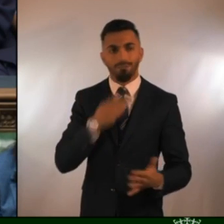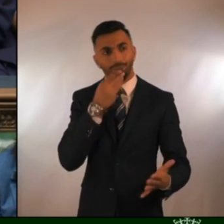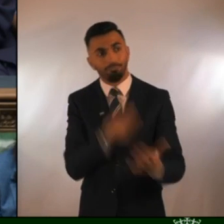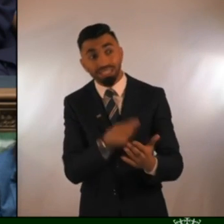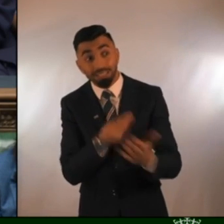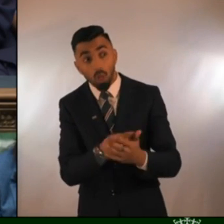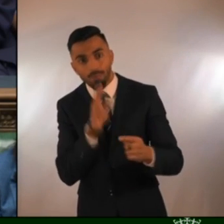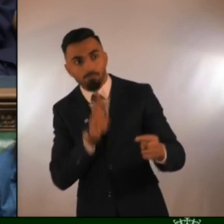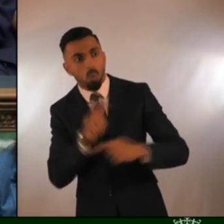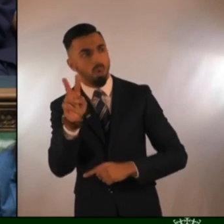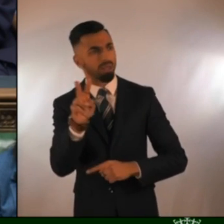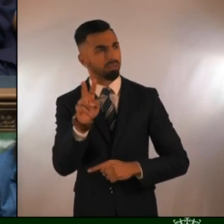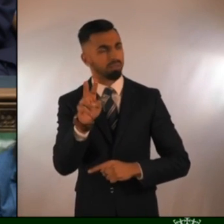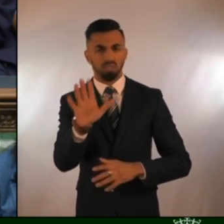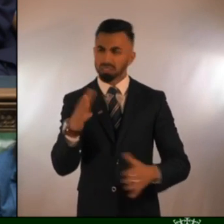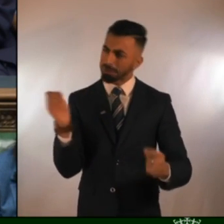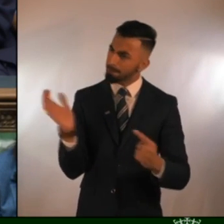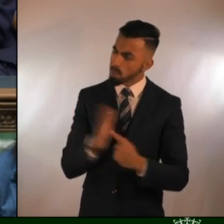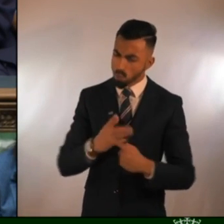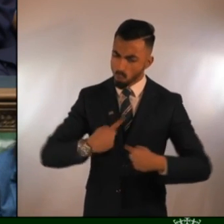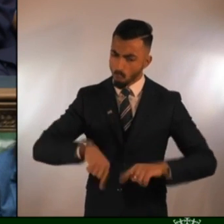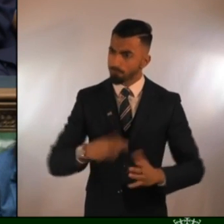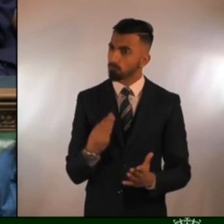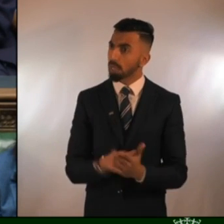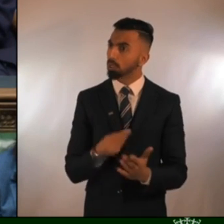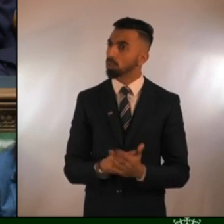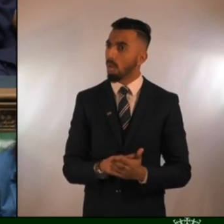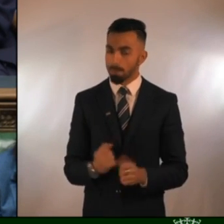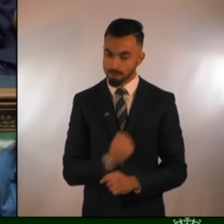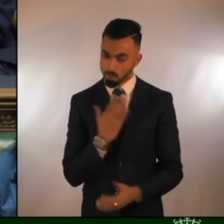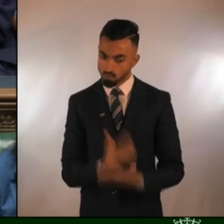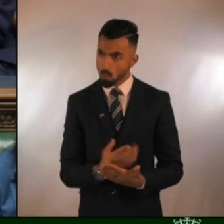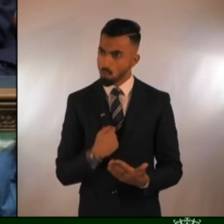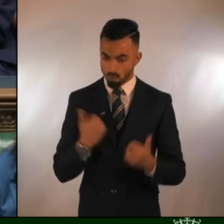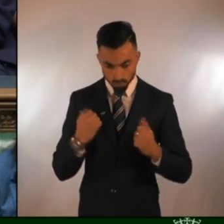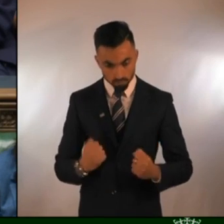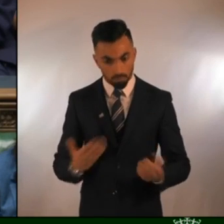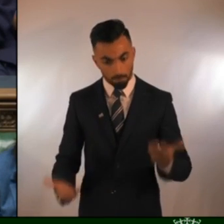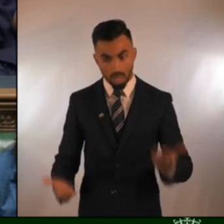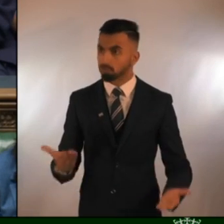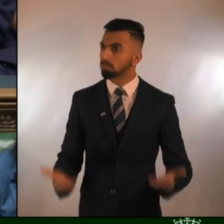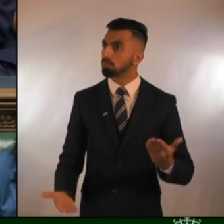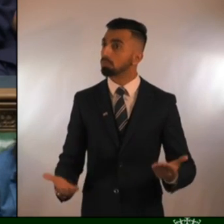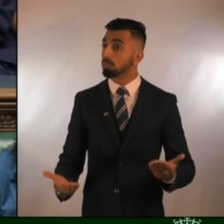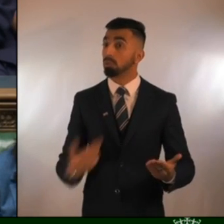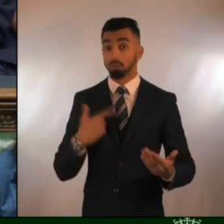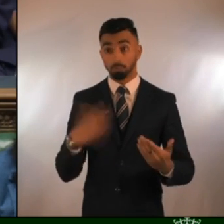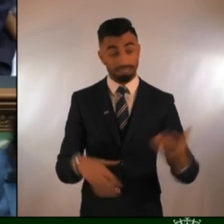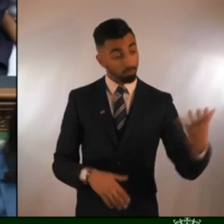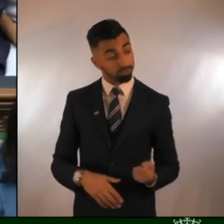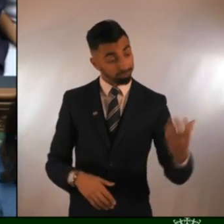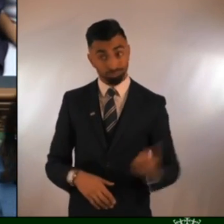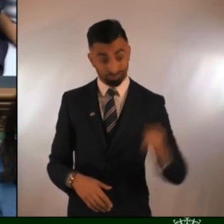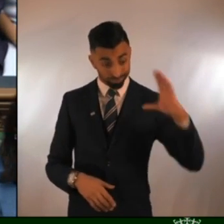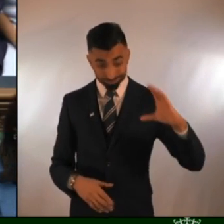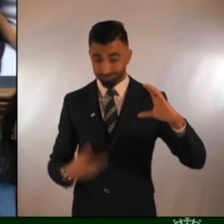fiscal responsibility. Our public finances are strong, with the deficit down from 10% in 2010 to